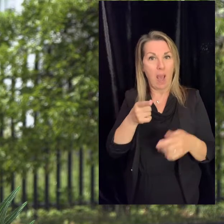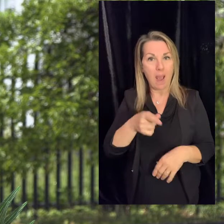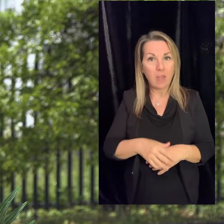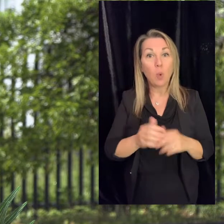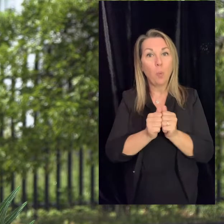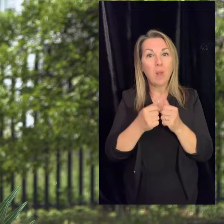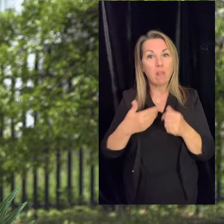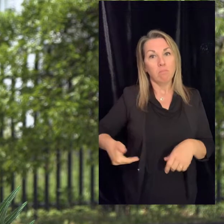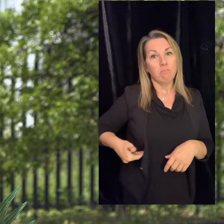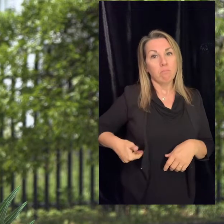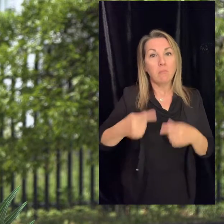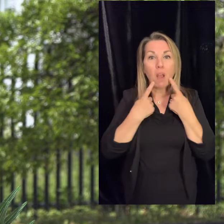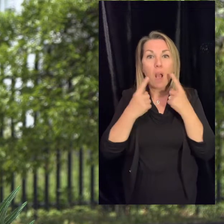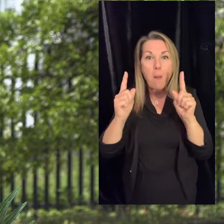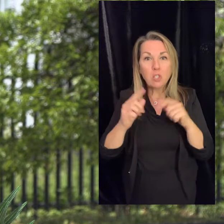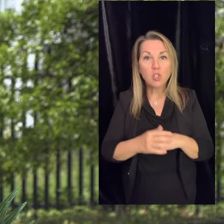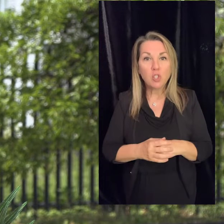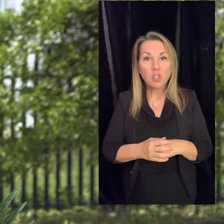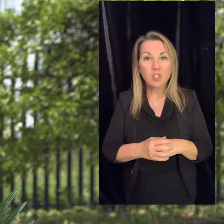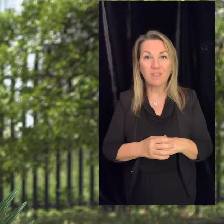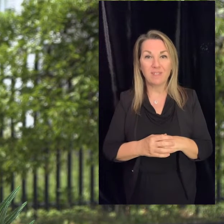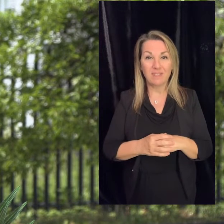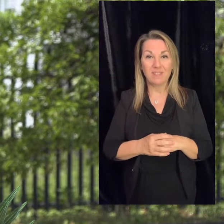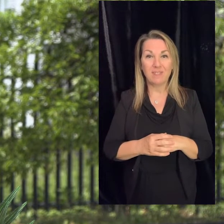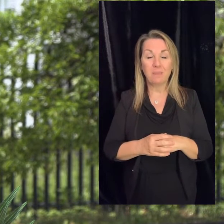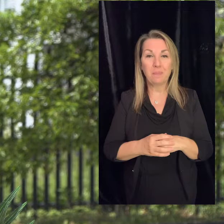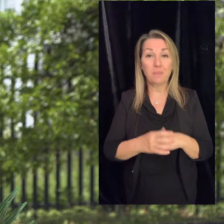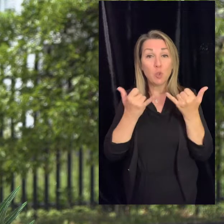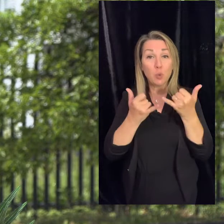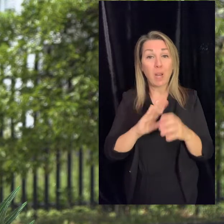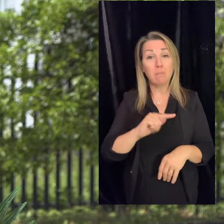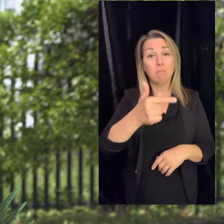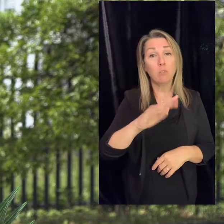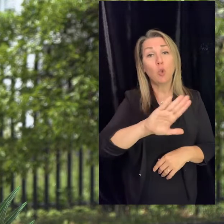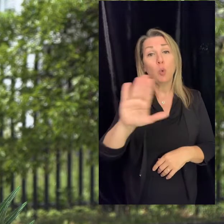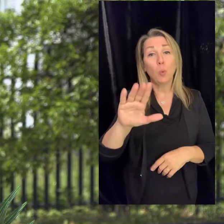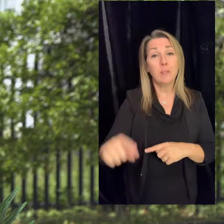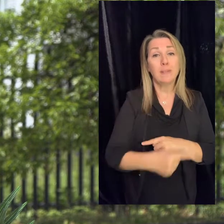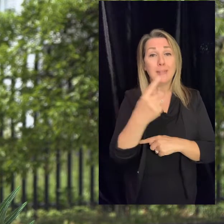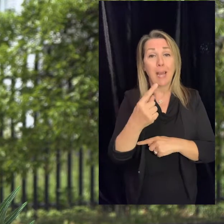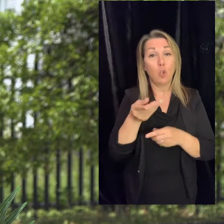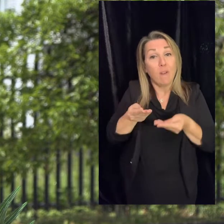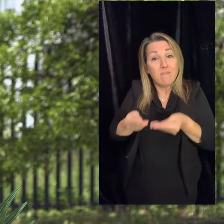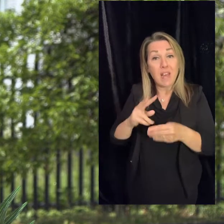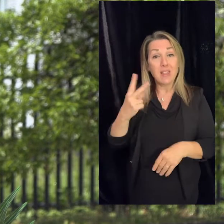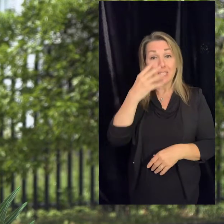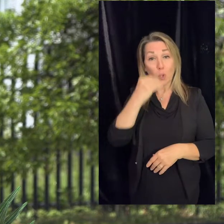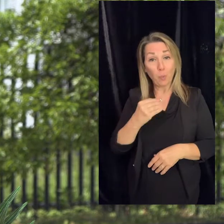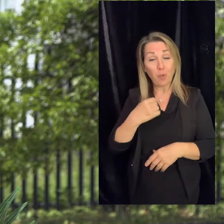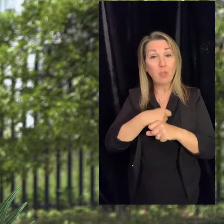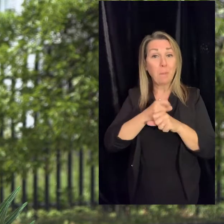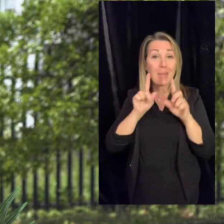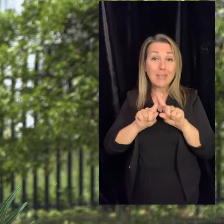with a sense of accomplishment and a sense of success. Today is your day. You fed the second wolf, you made a